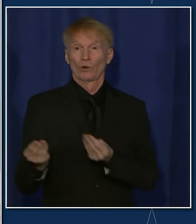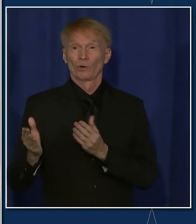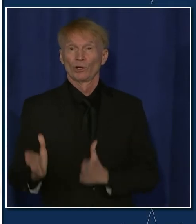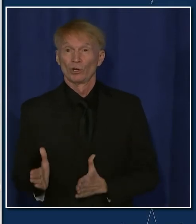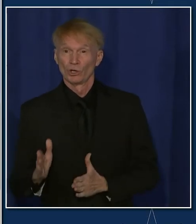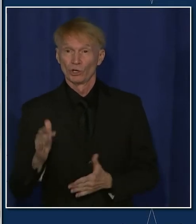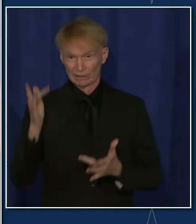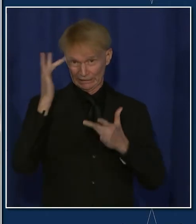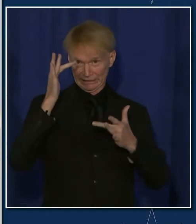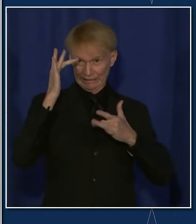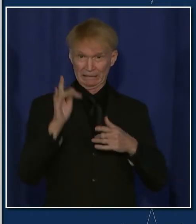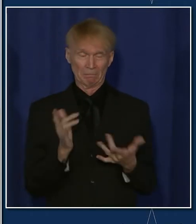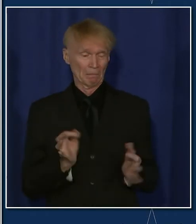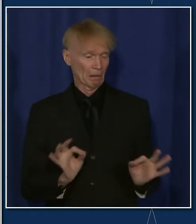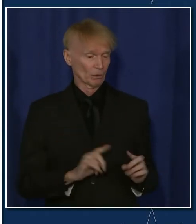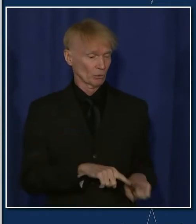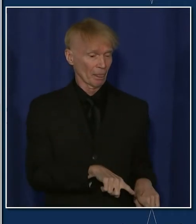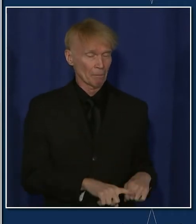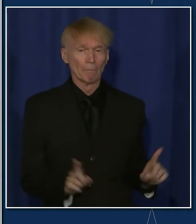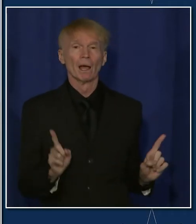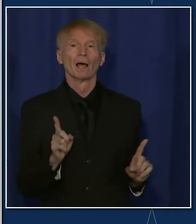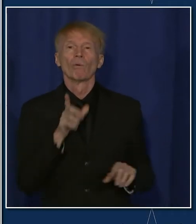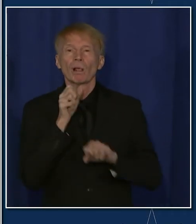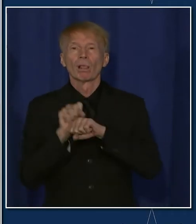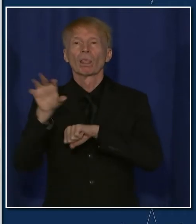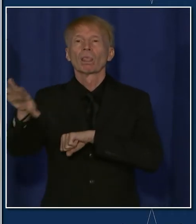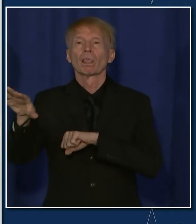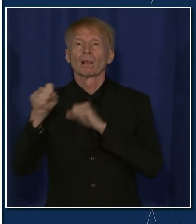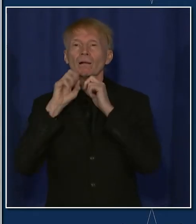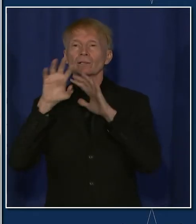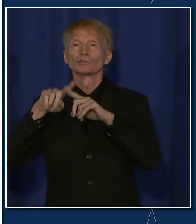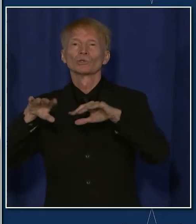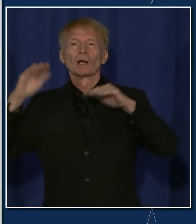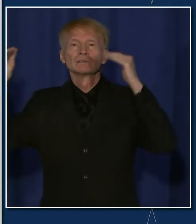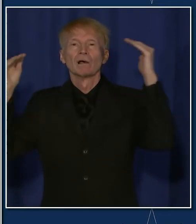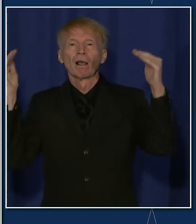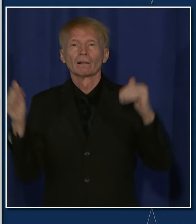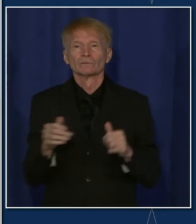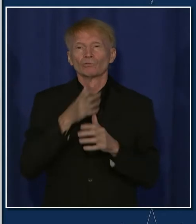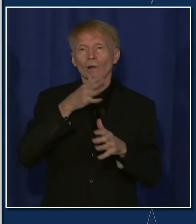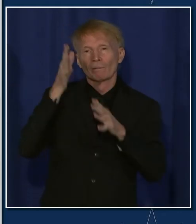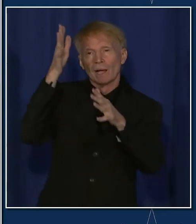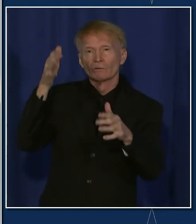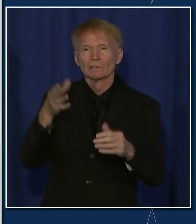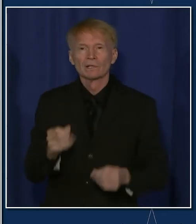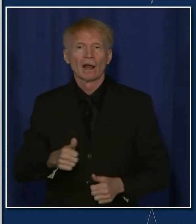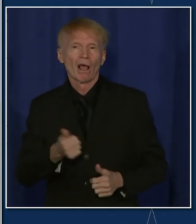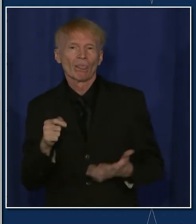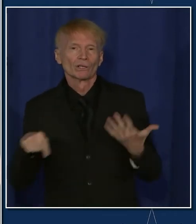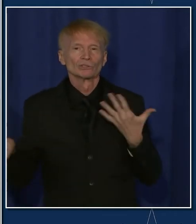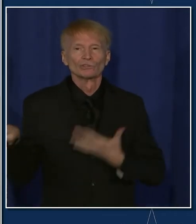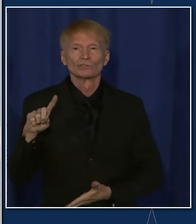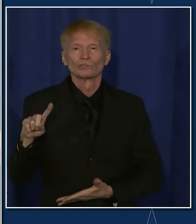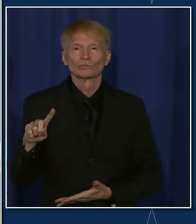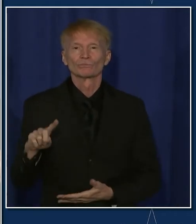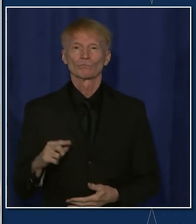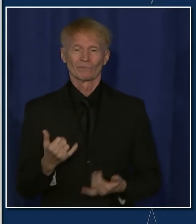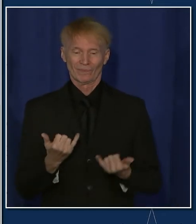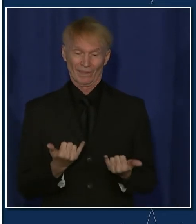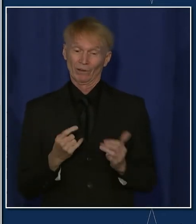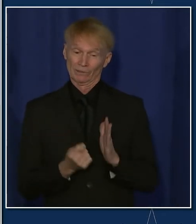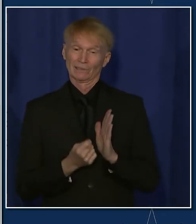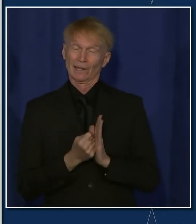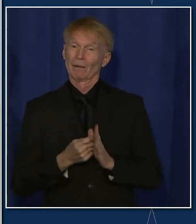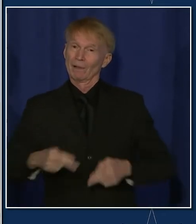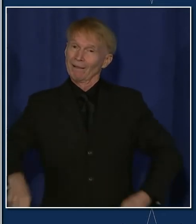may be very mild in them, but will affect adults, grandparents, and others. We're about to approach